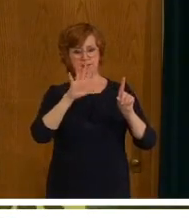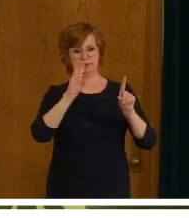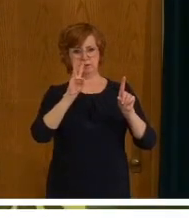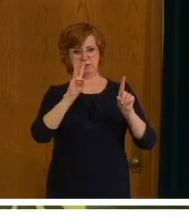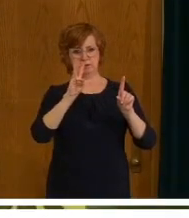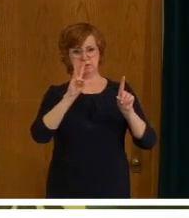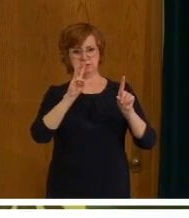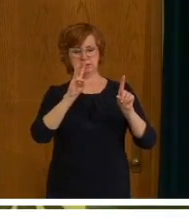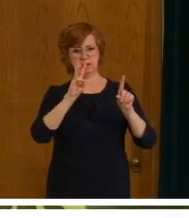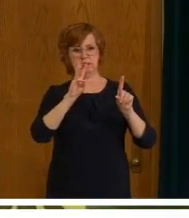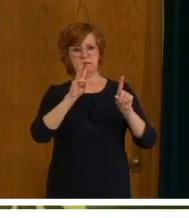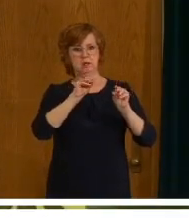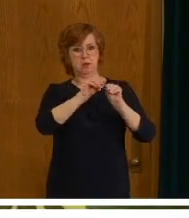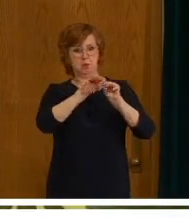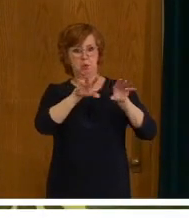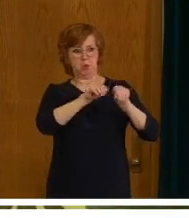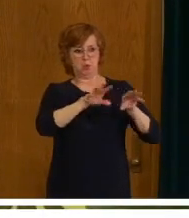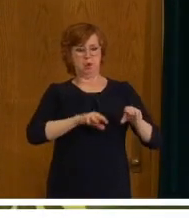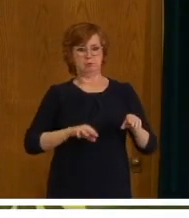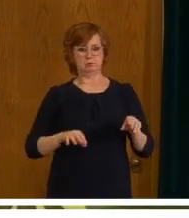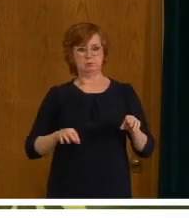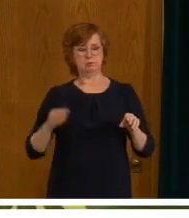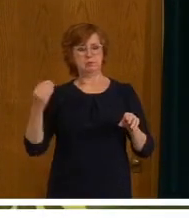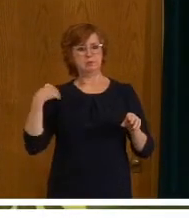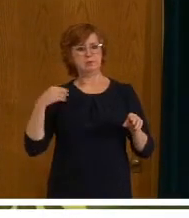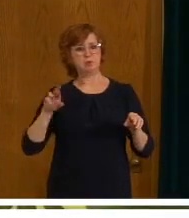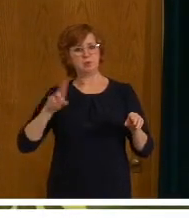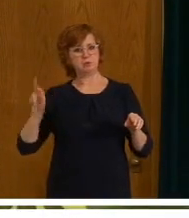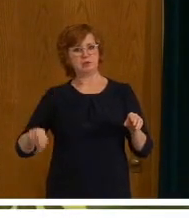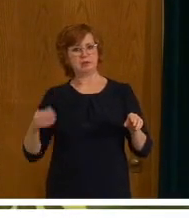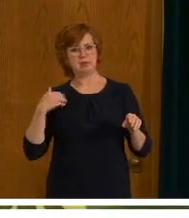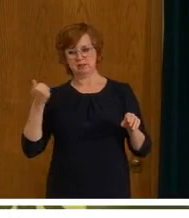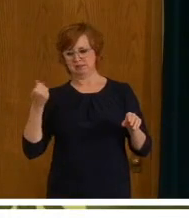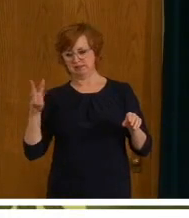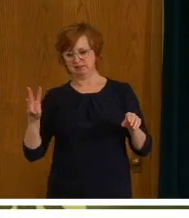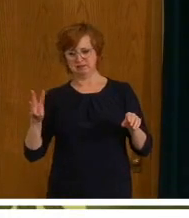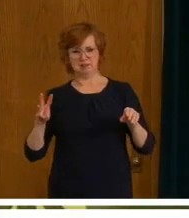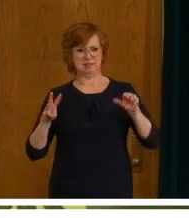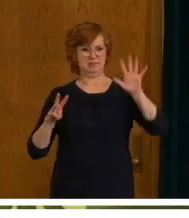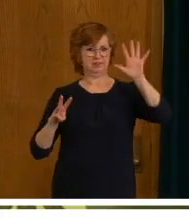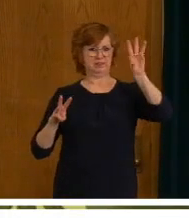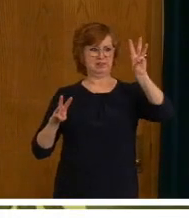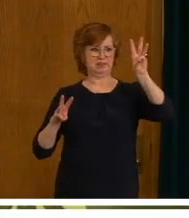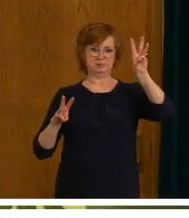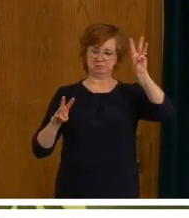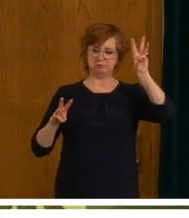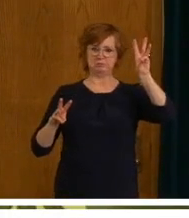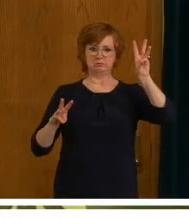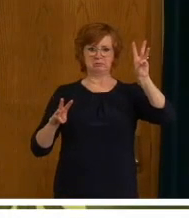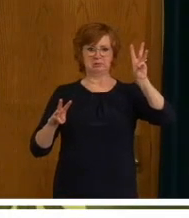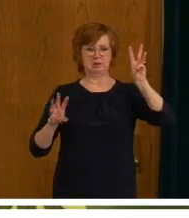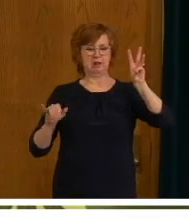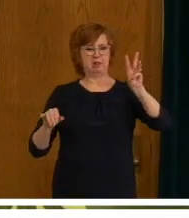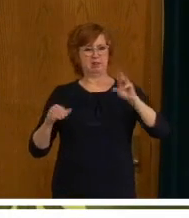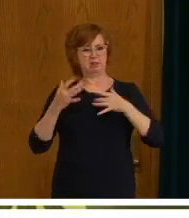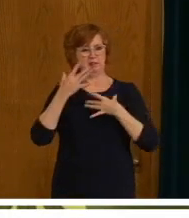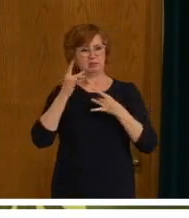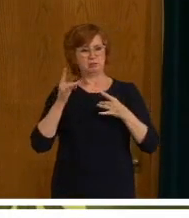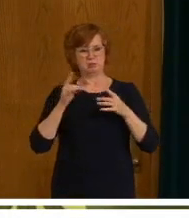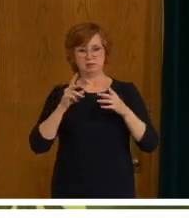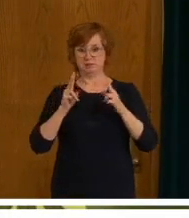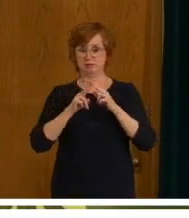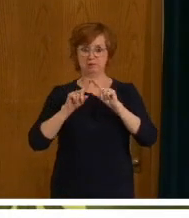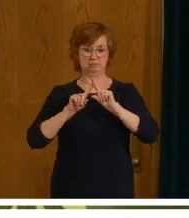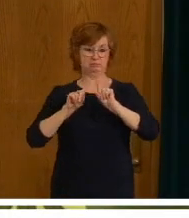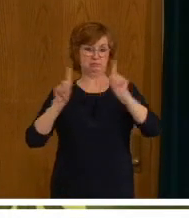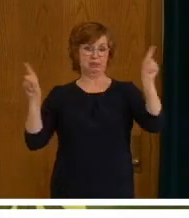it, most of those in the city, compared to about 16 in Regina. That sort of suggests that there's a different level of spread in obviously the two